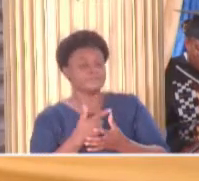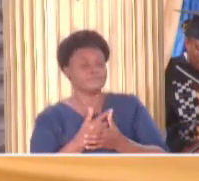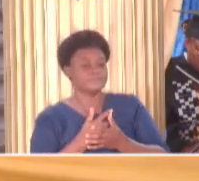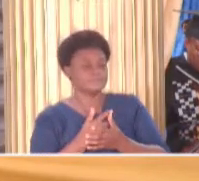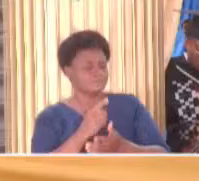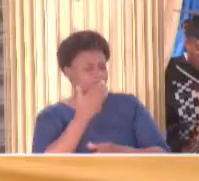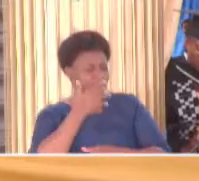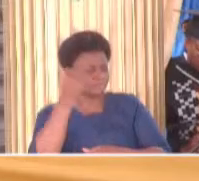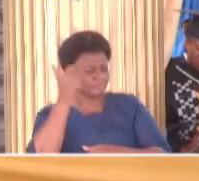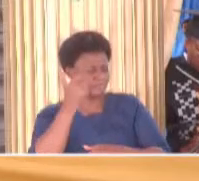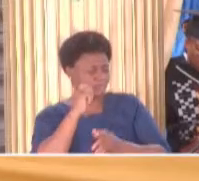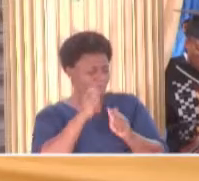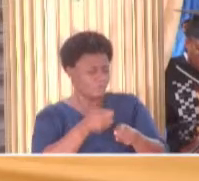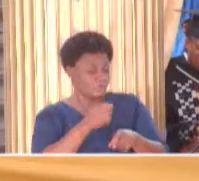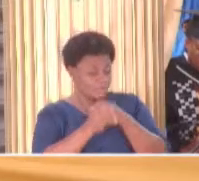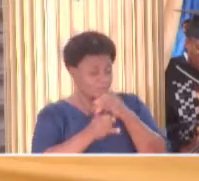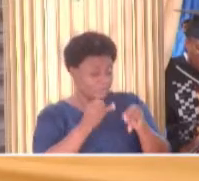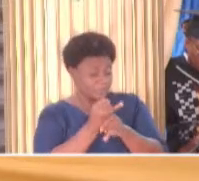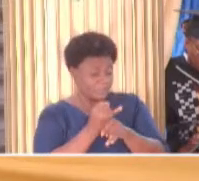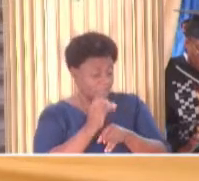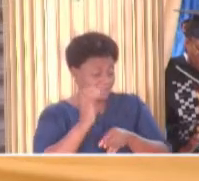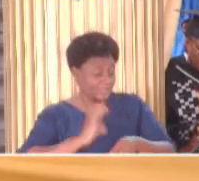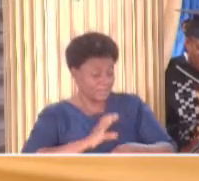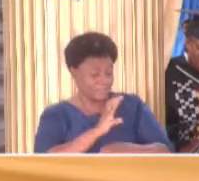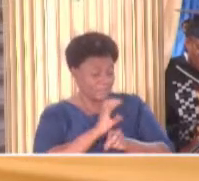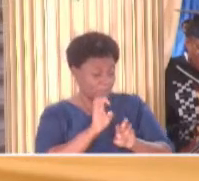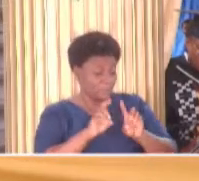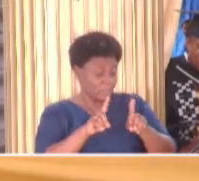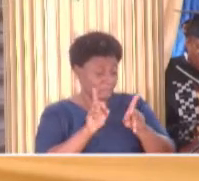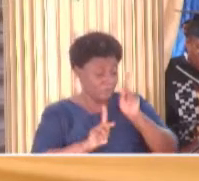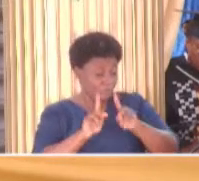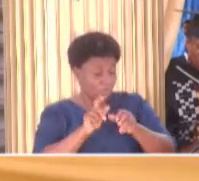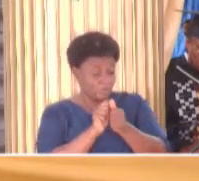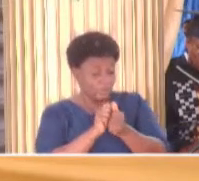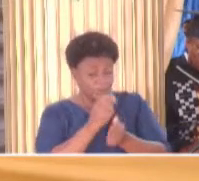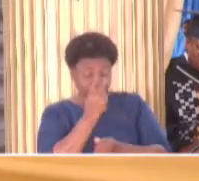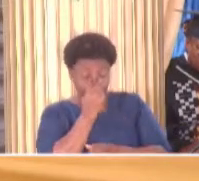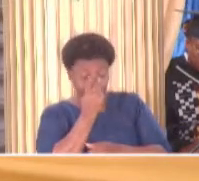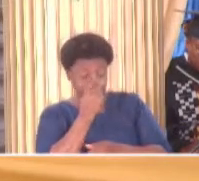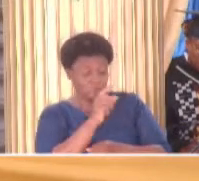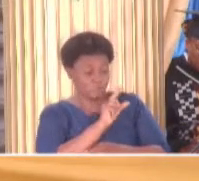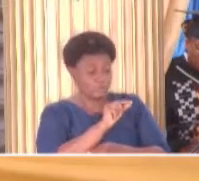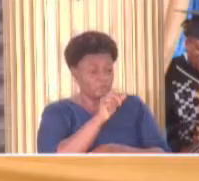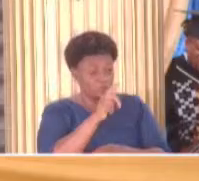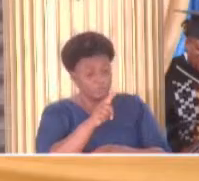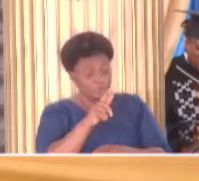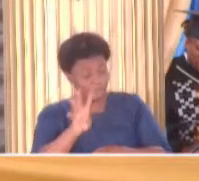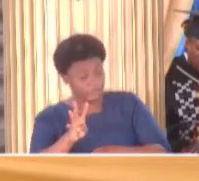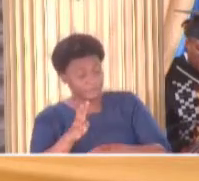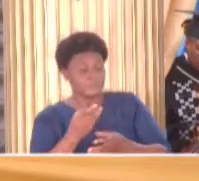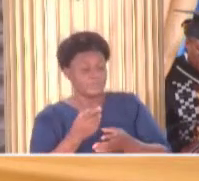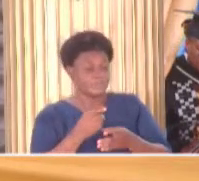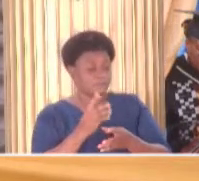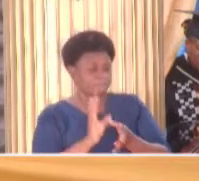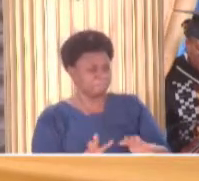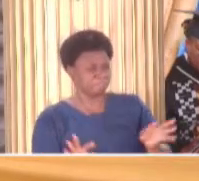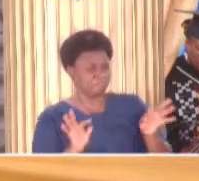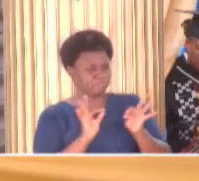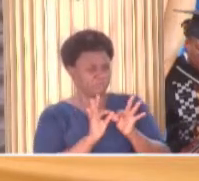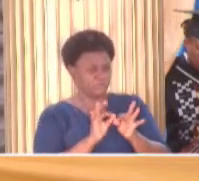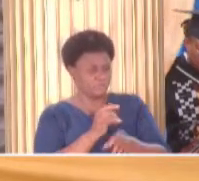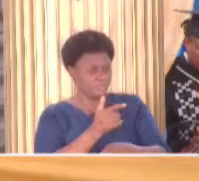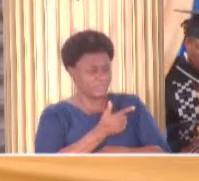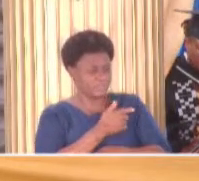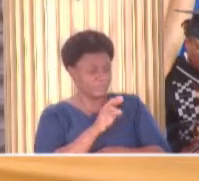for Education of People with Visual Impairment in 2024, and the prestigious Grand Medal Excellence